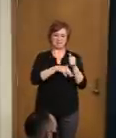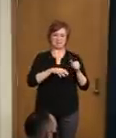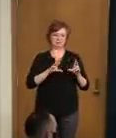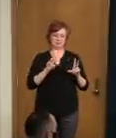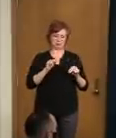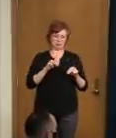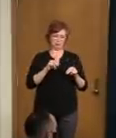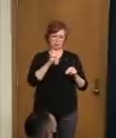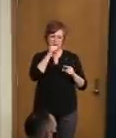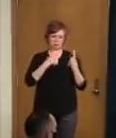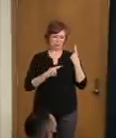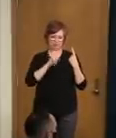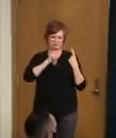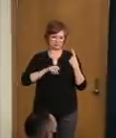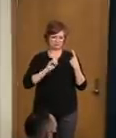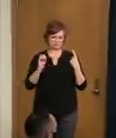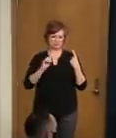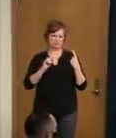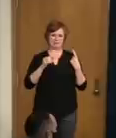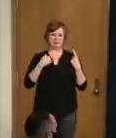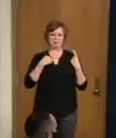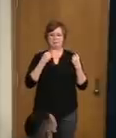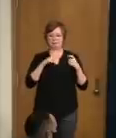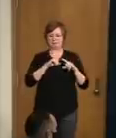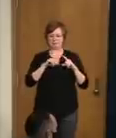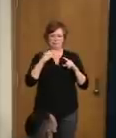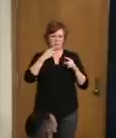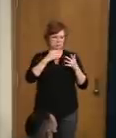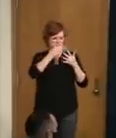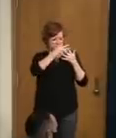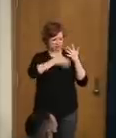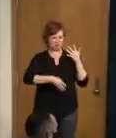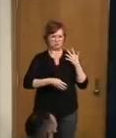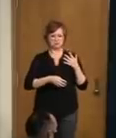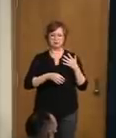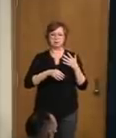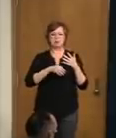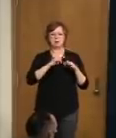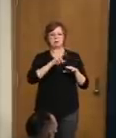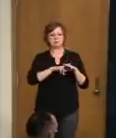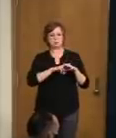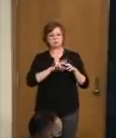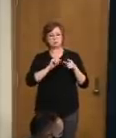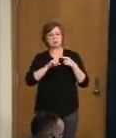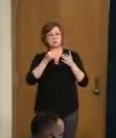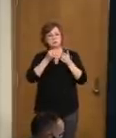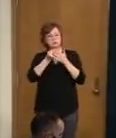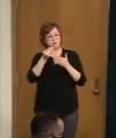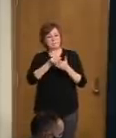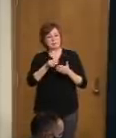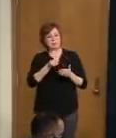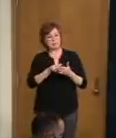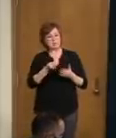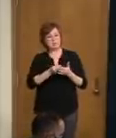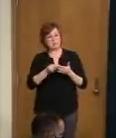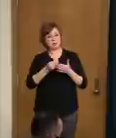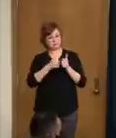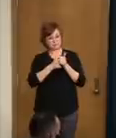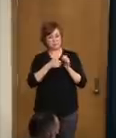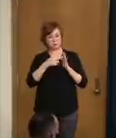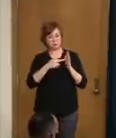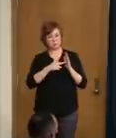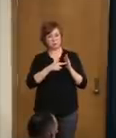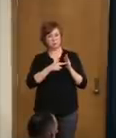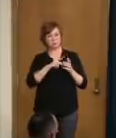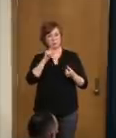certainly, we know that going out shopping, observing all the guidelines is less risky. We don't know how many cases